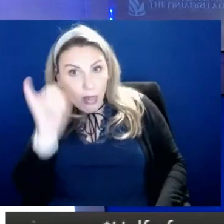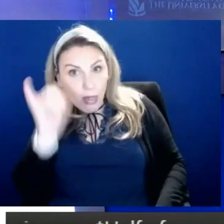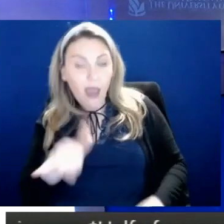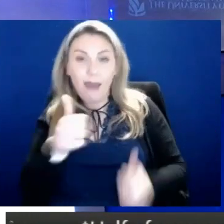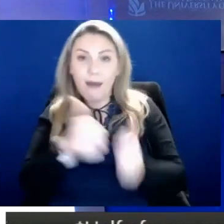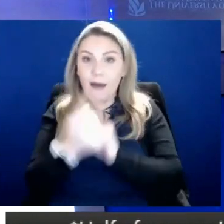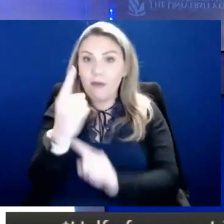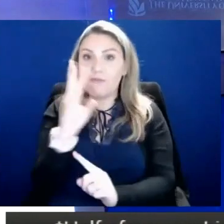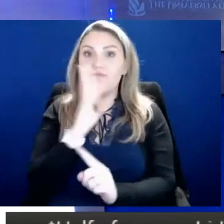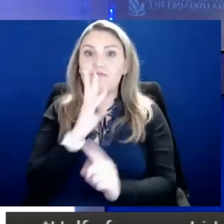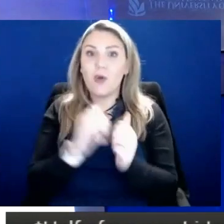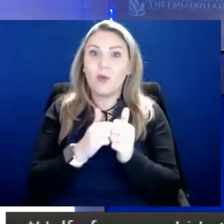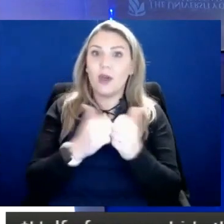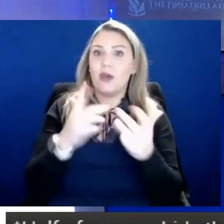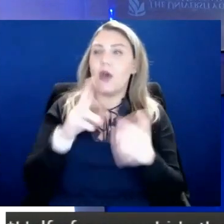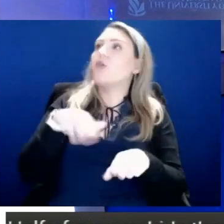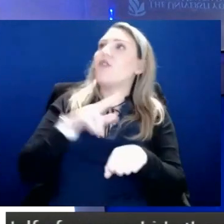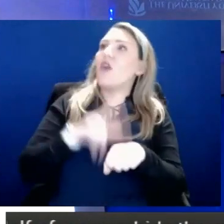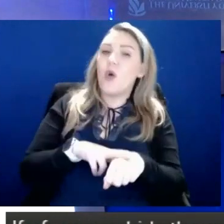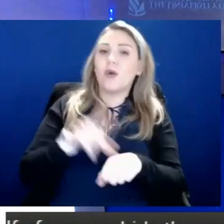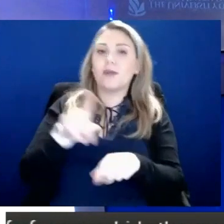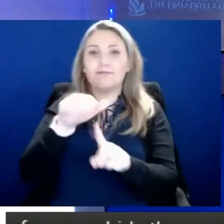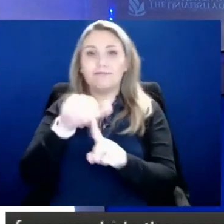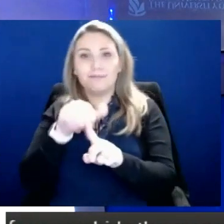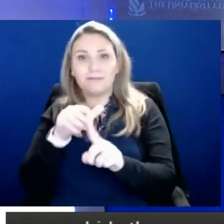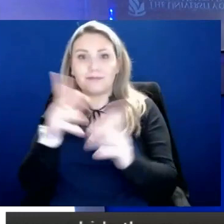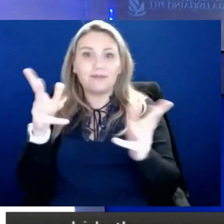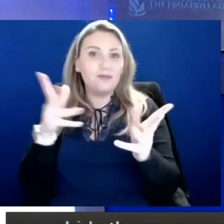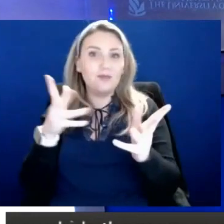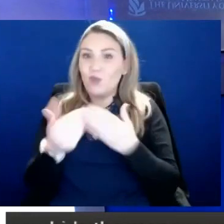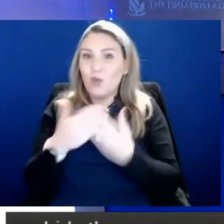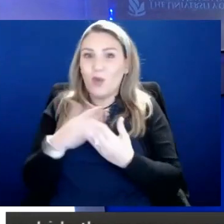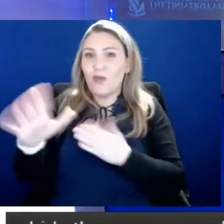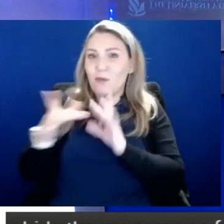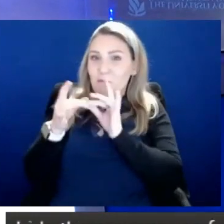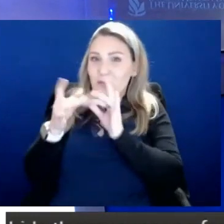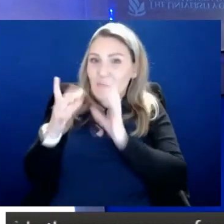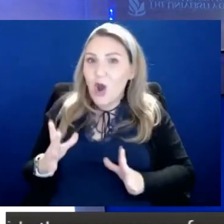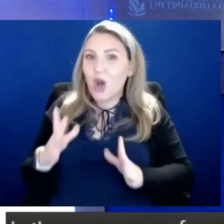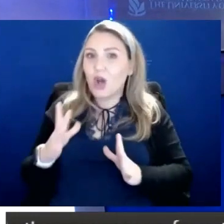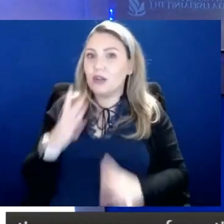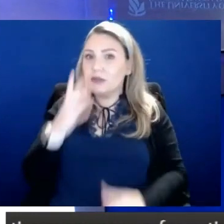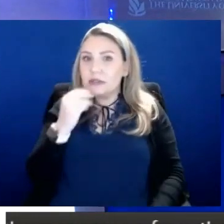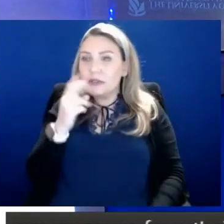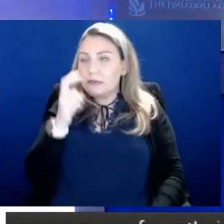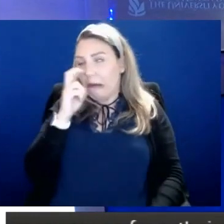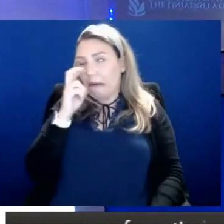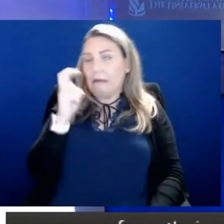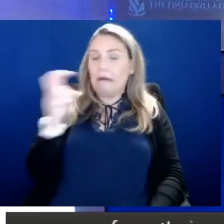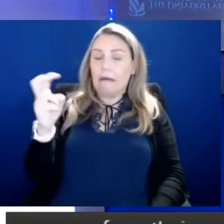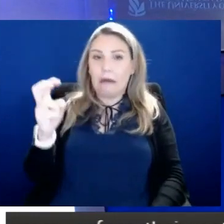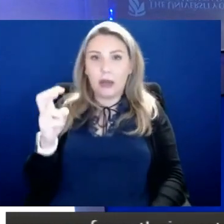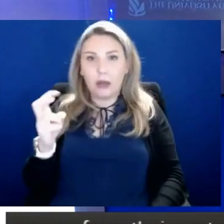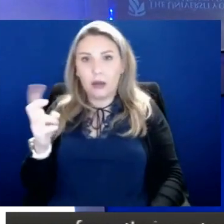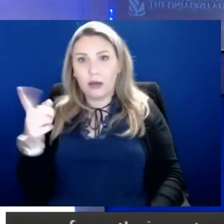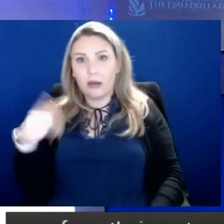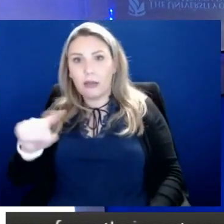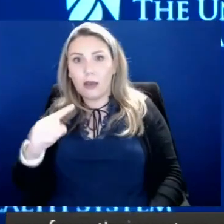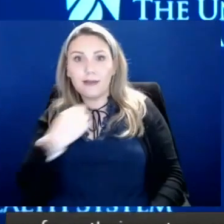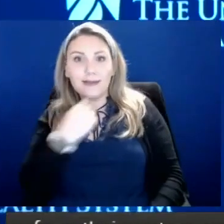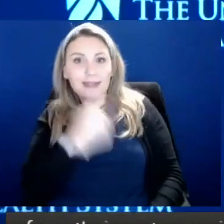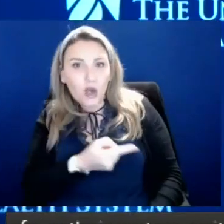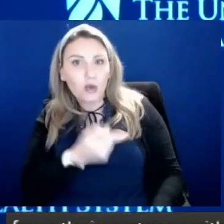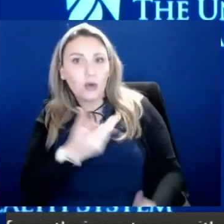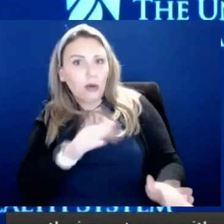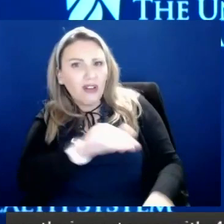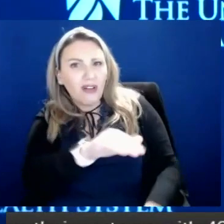of course, they were alerted by whoever their partner was, because when your partner's snoring, they're the one to tell you, and usually the other person's like, I don't